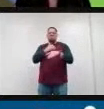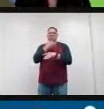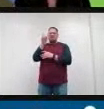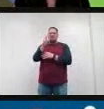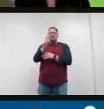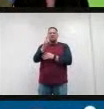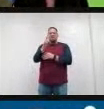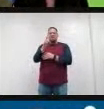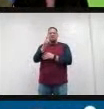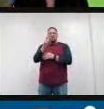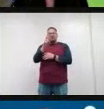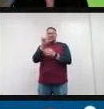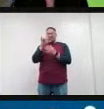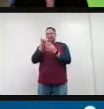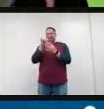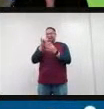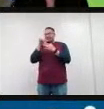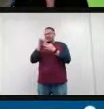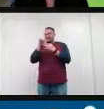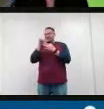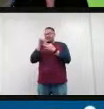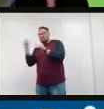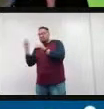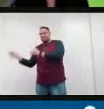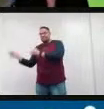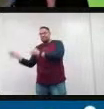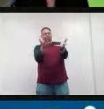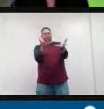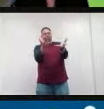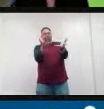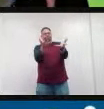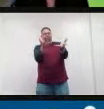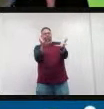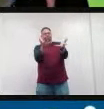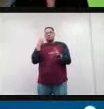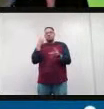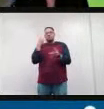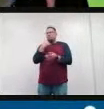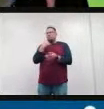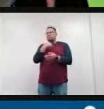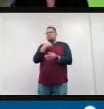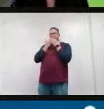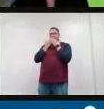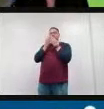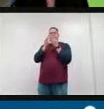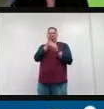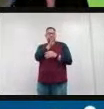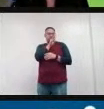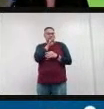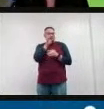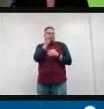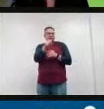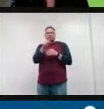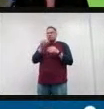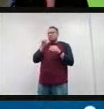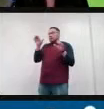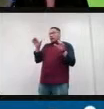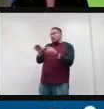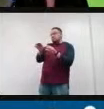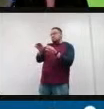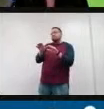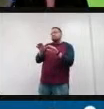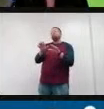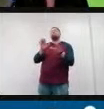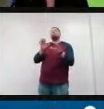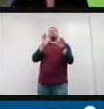visible. Sometimes when we don't speak, we are speaking. When we don't act, we are acting, and we can collude without realizing. So imagine if